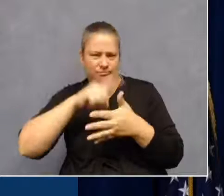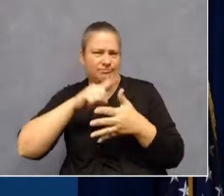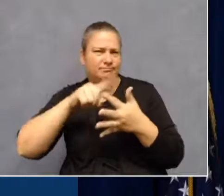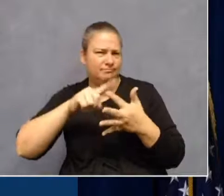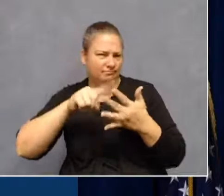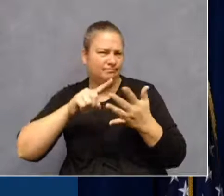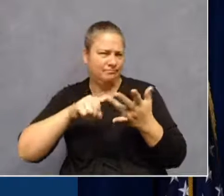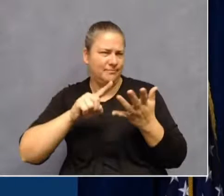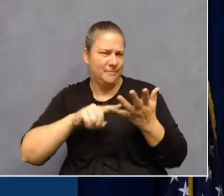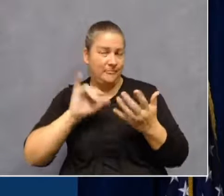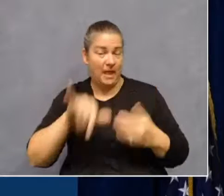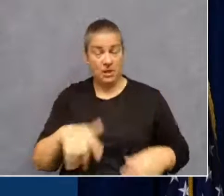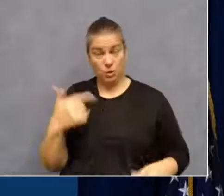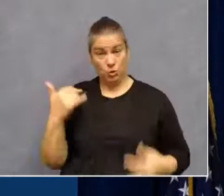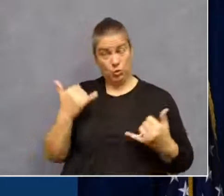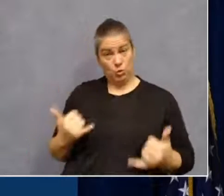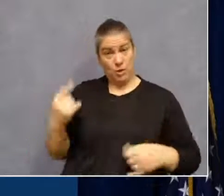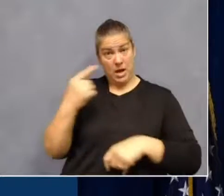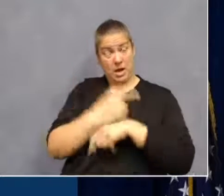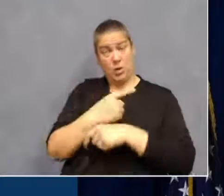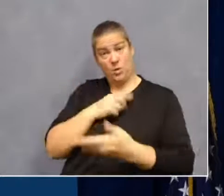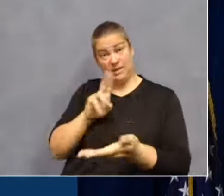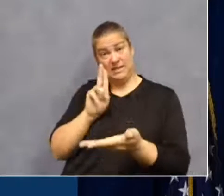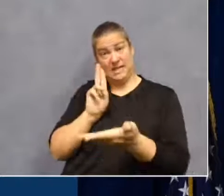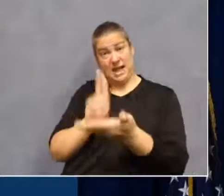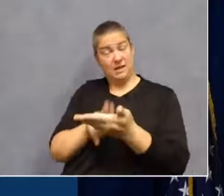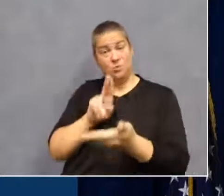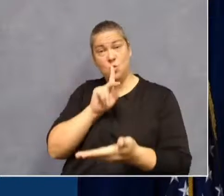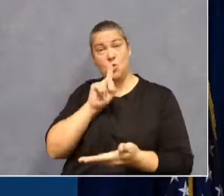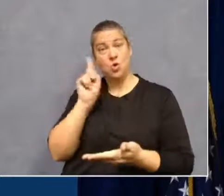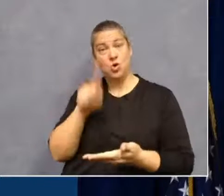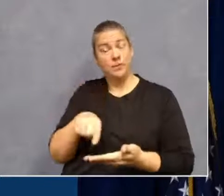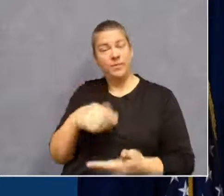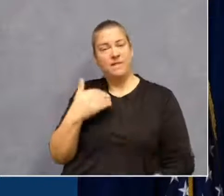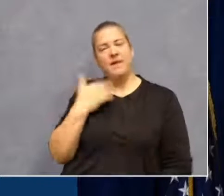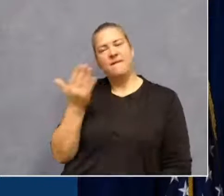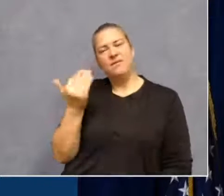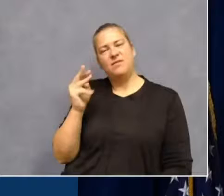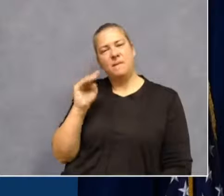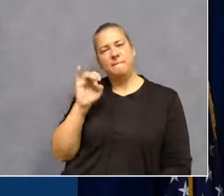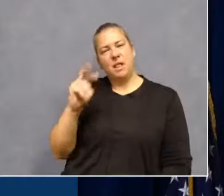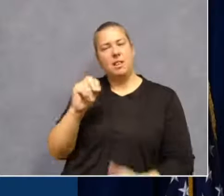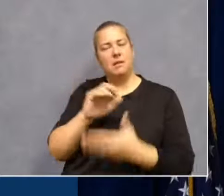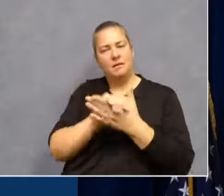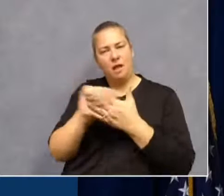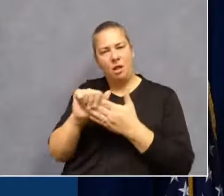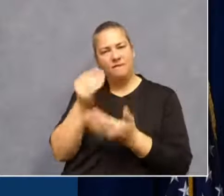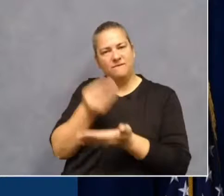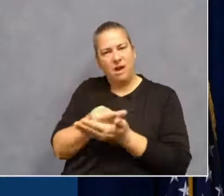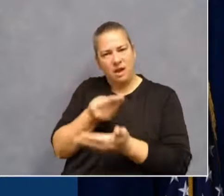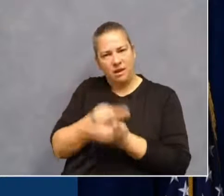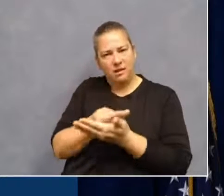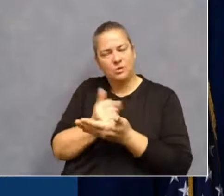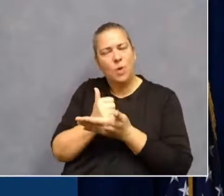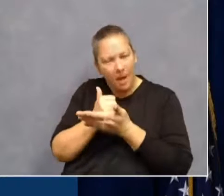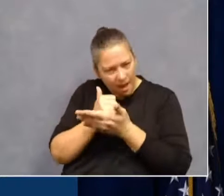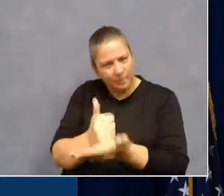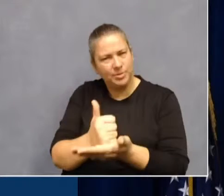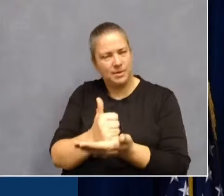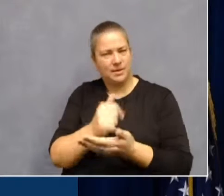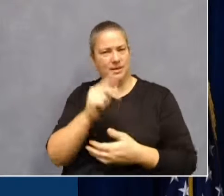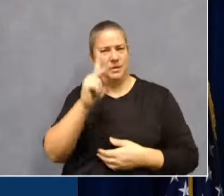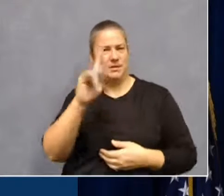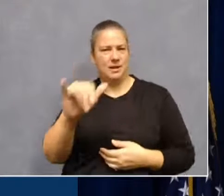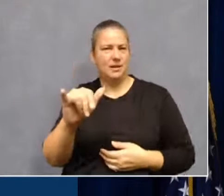an order that will create another fund, here a $15 million fund to help Kentuckians that right now can't pay